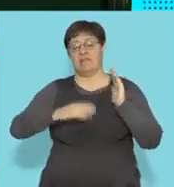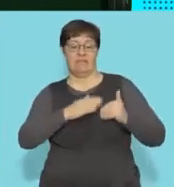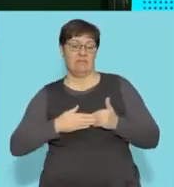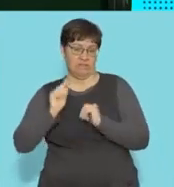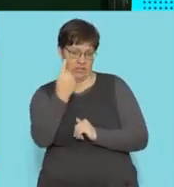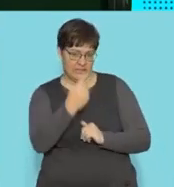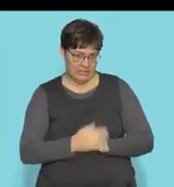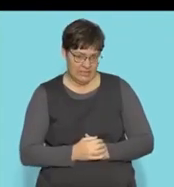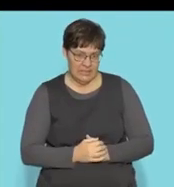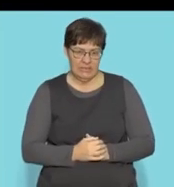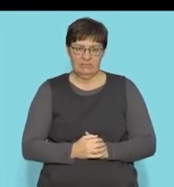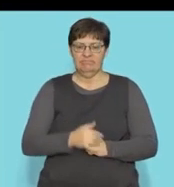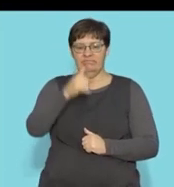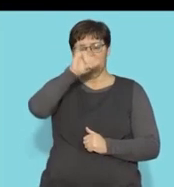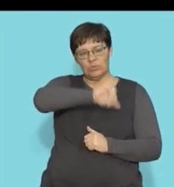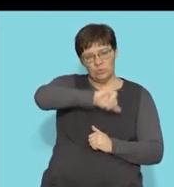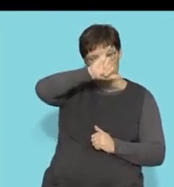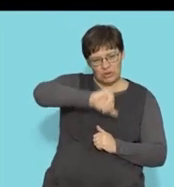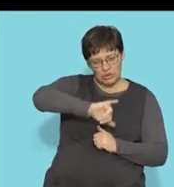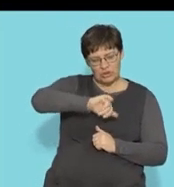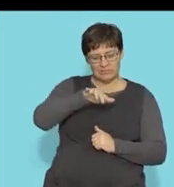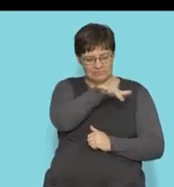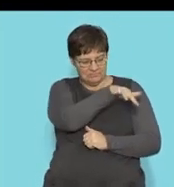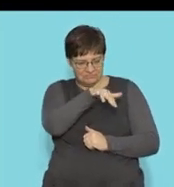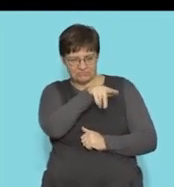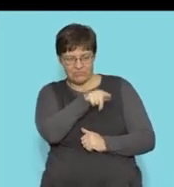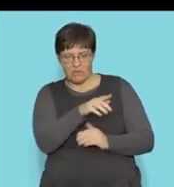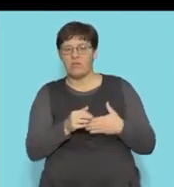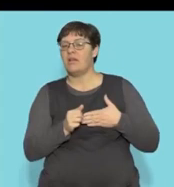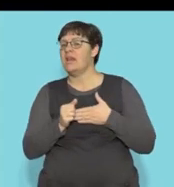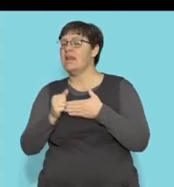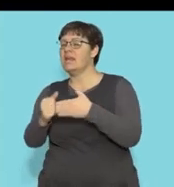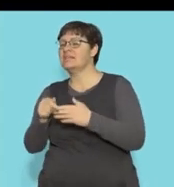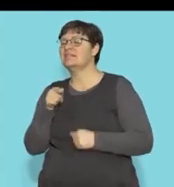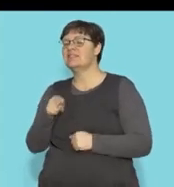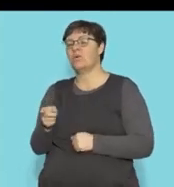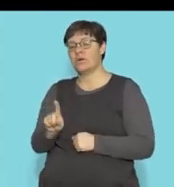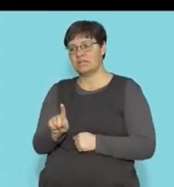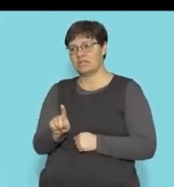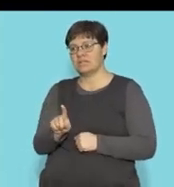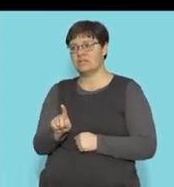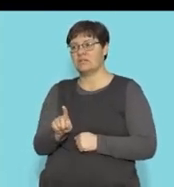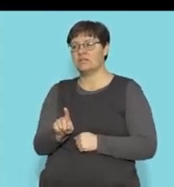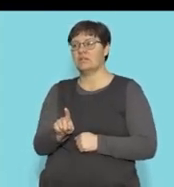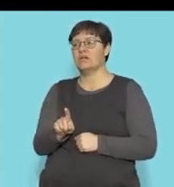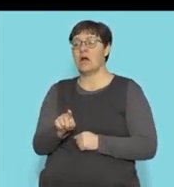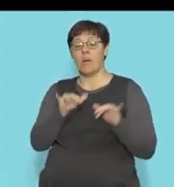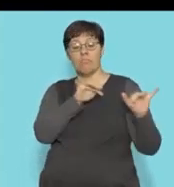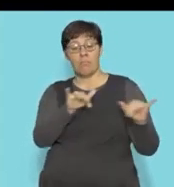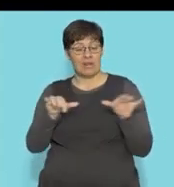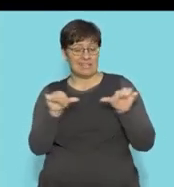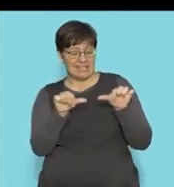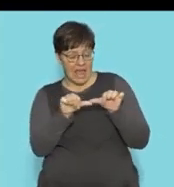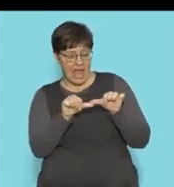it carefully. Which conditions would lead to an increase